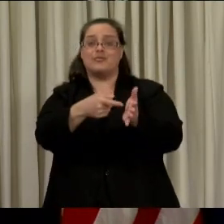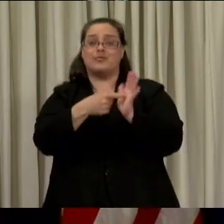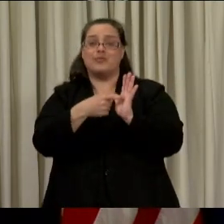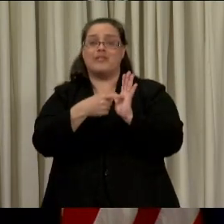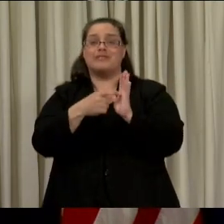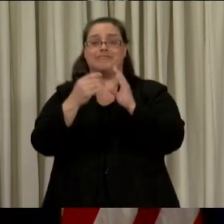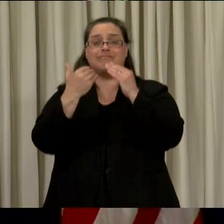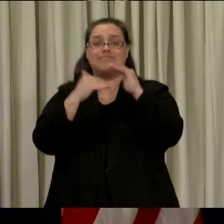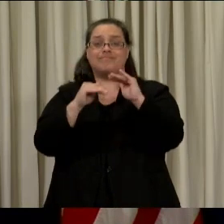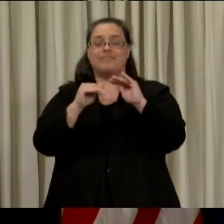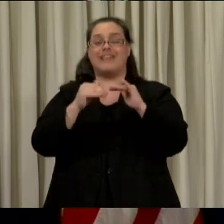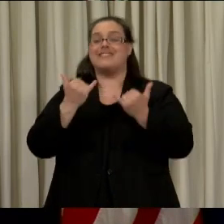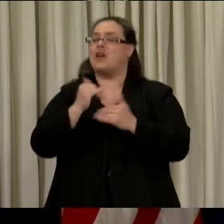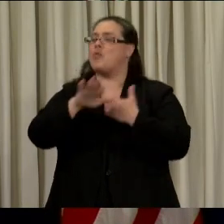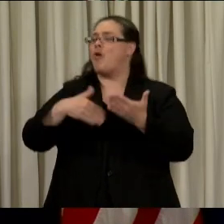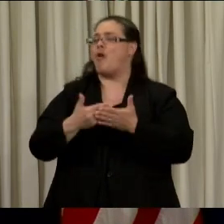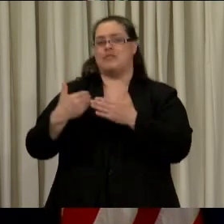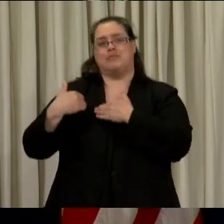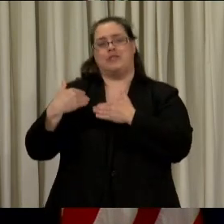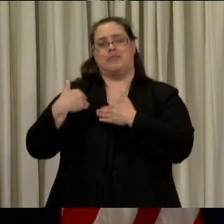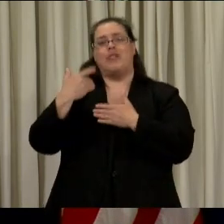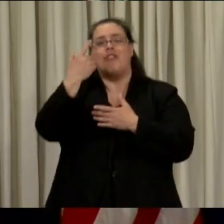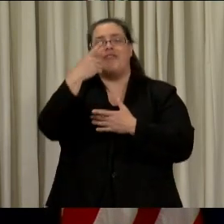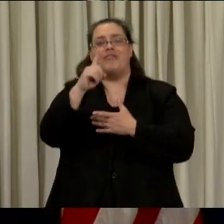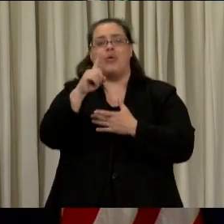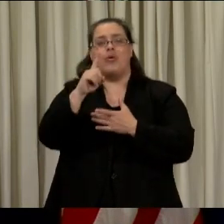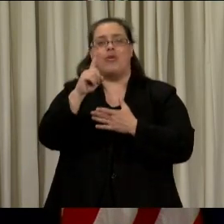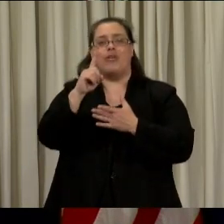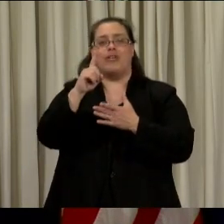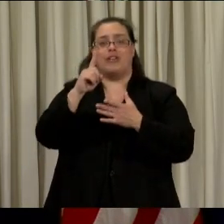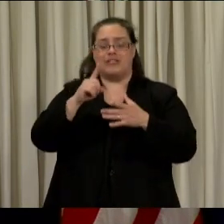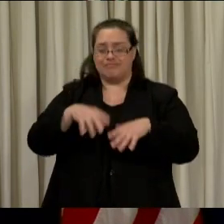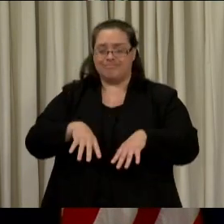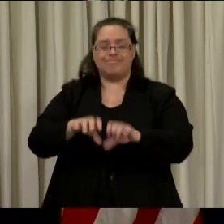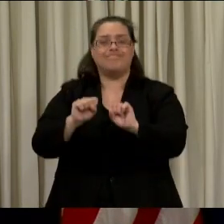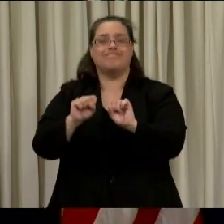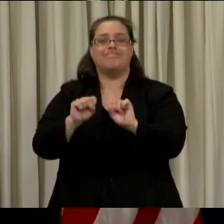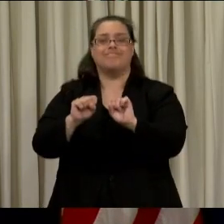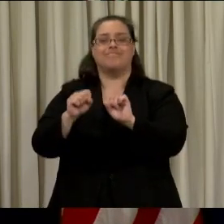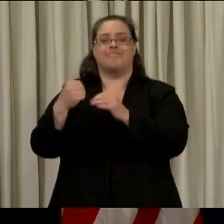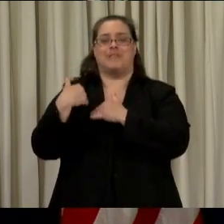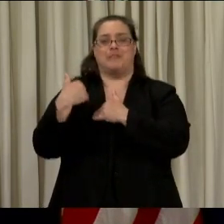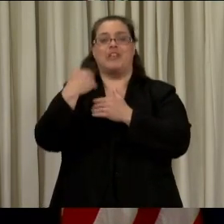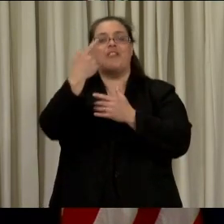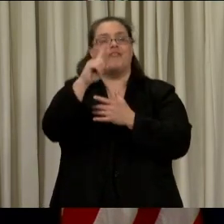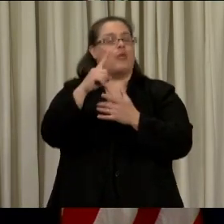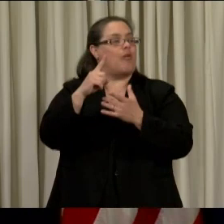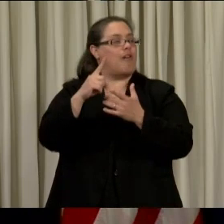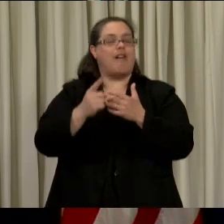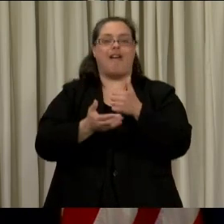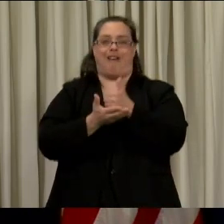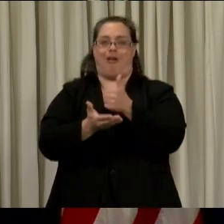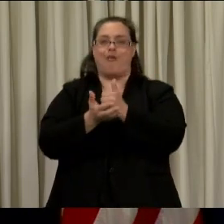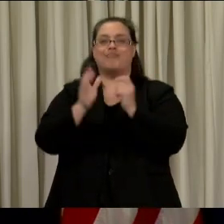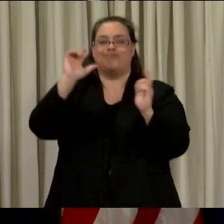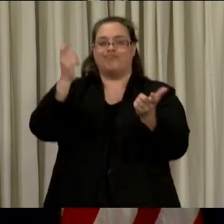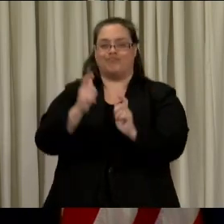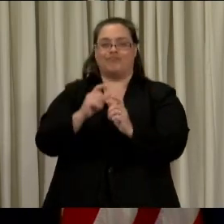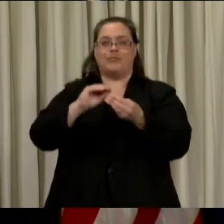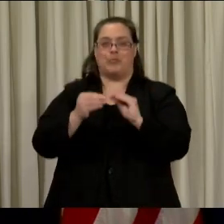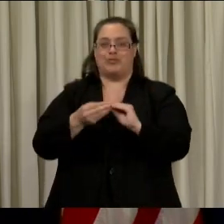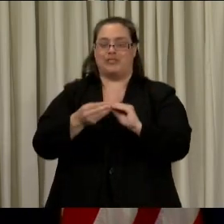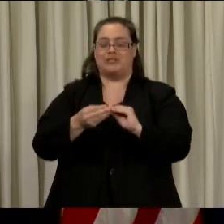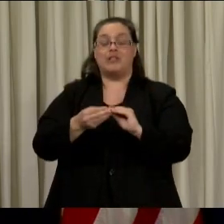spread of COVID-19 and protecting ourselves, our families, and our neighbors. We need to take this virus seriously. No